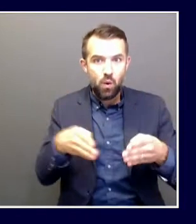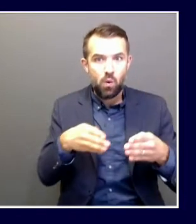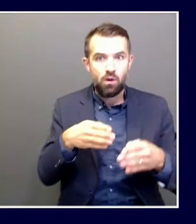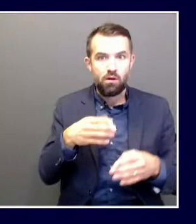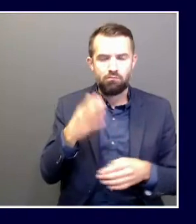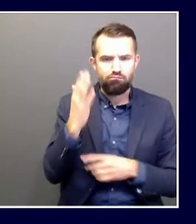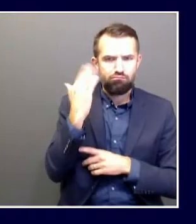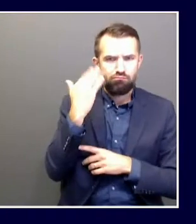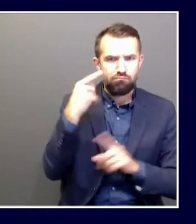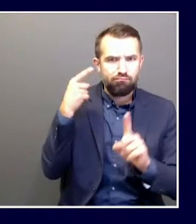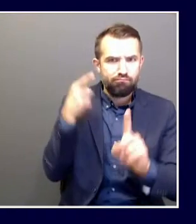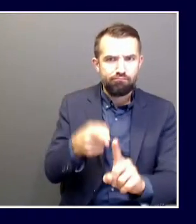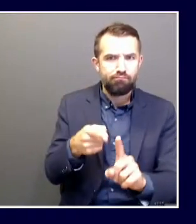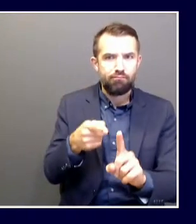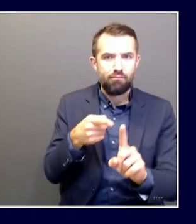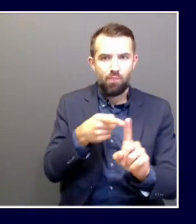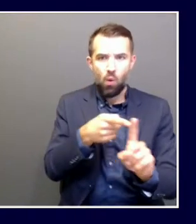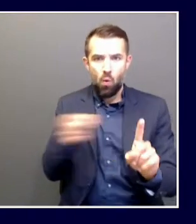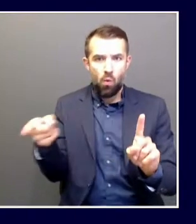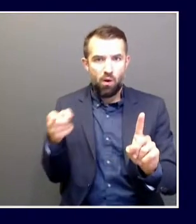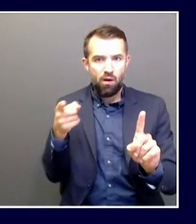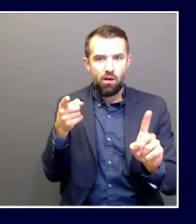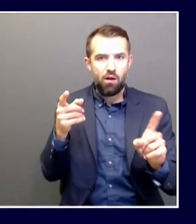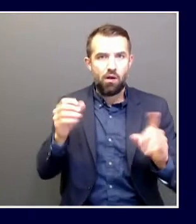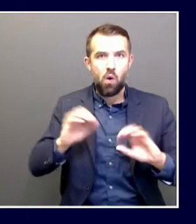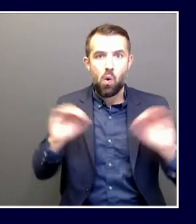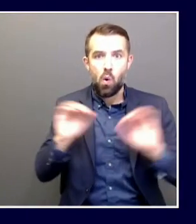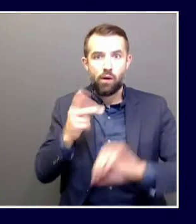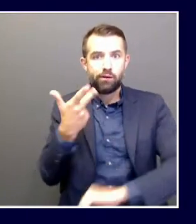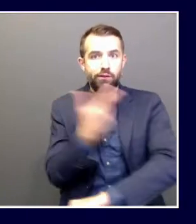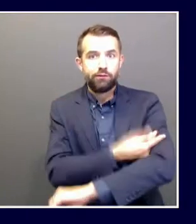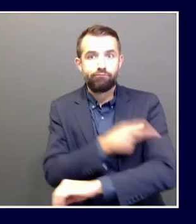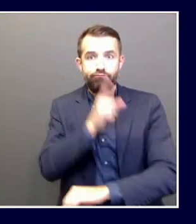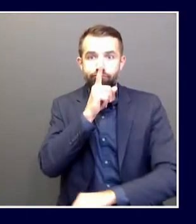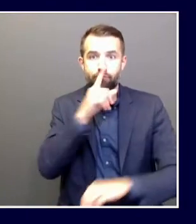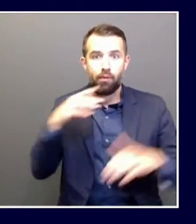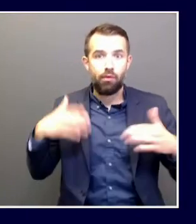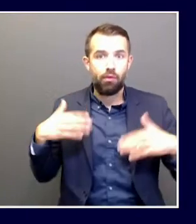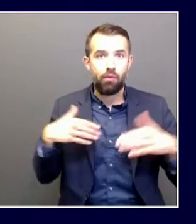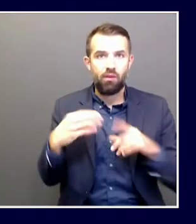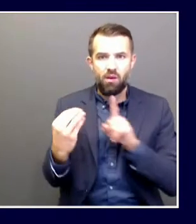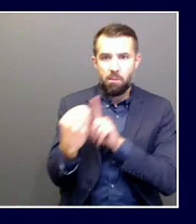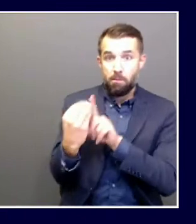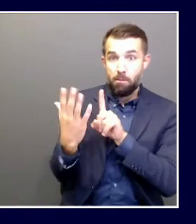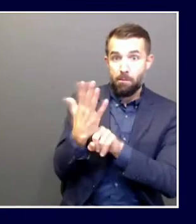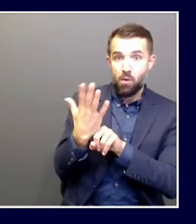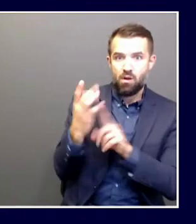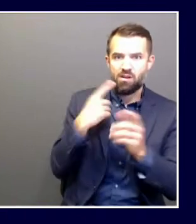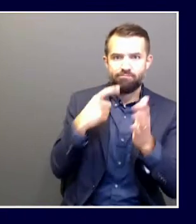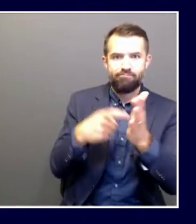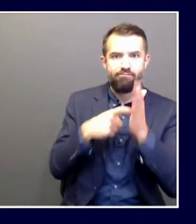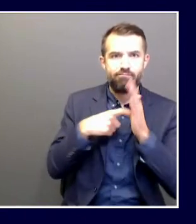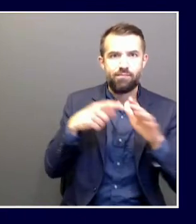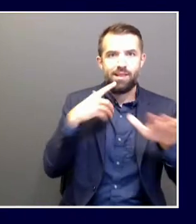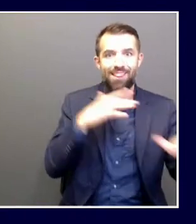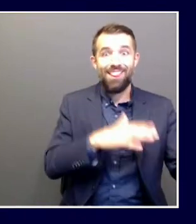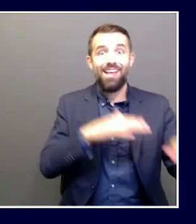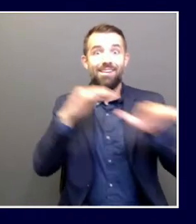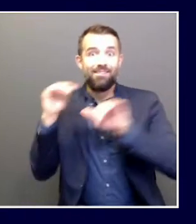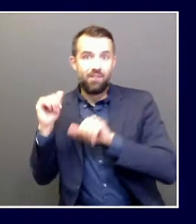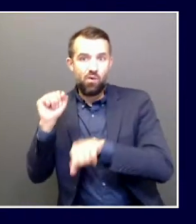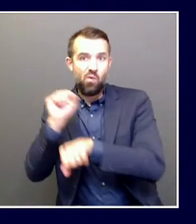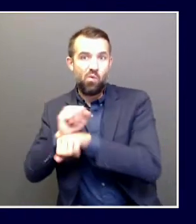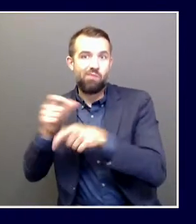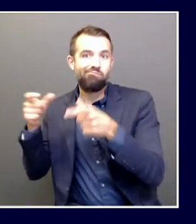unvaccinated, have to be out for quite a period of time. And that has been generating a lot of the staffing disruptions that we've